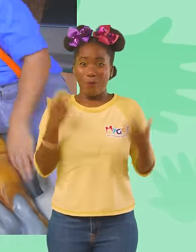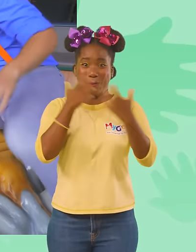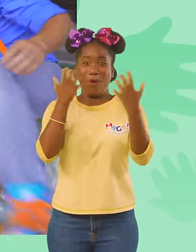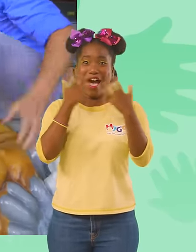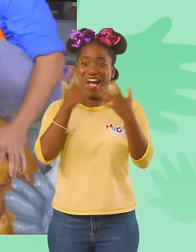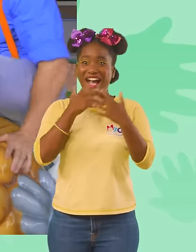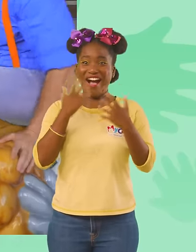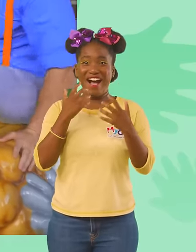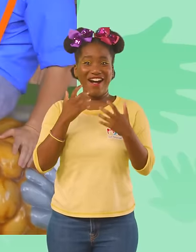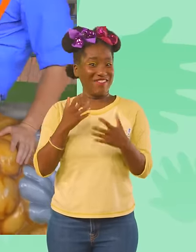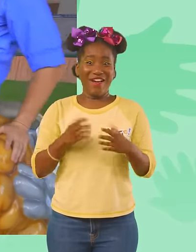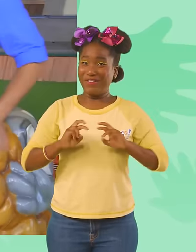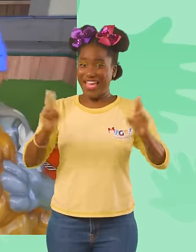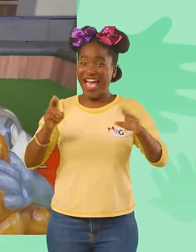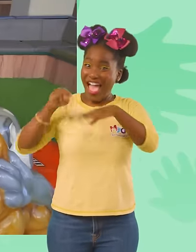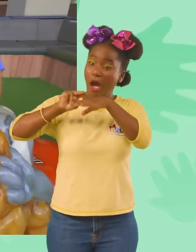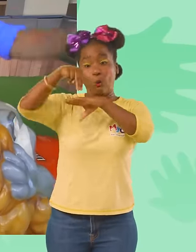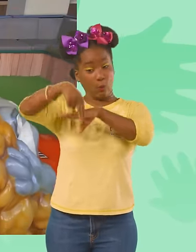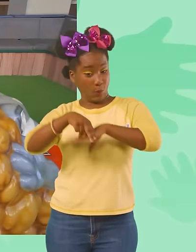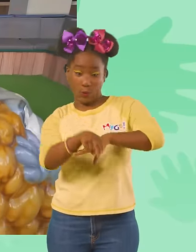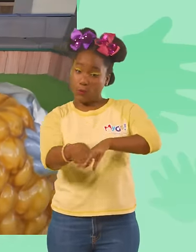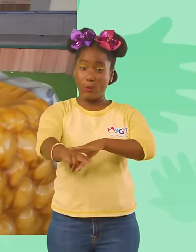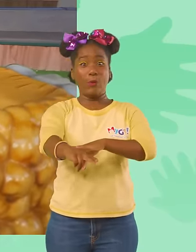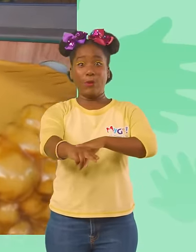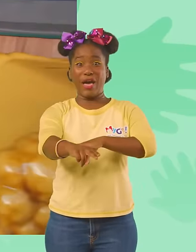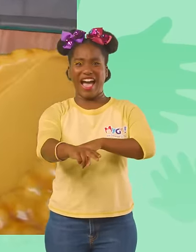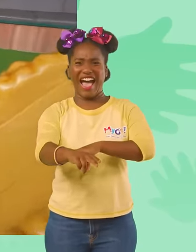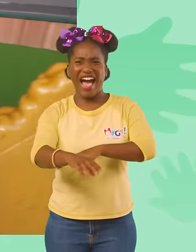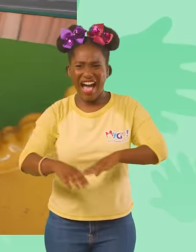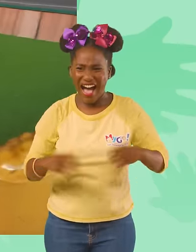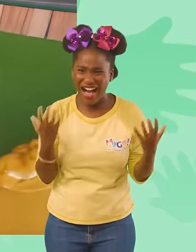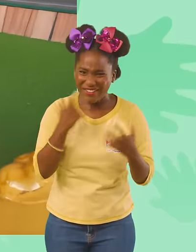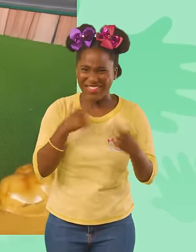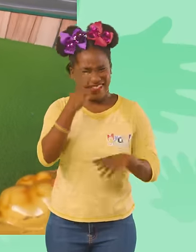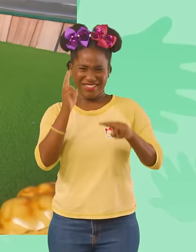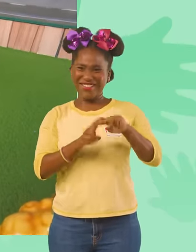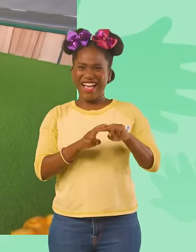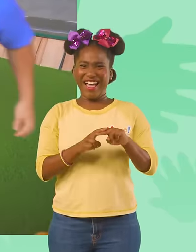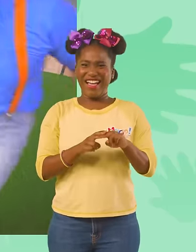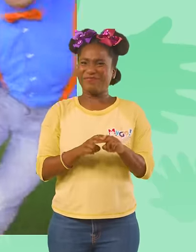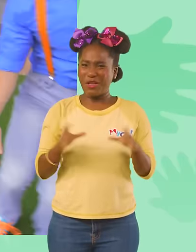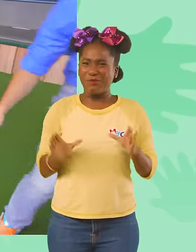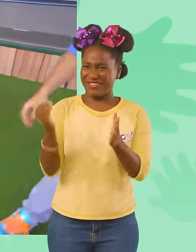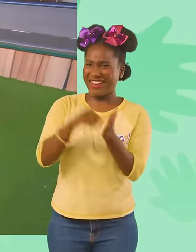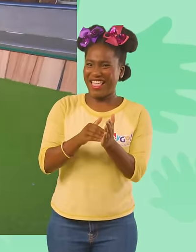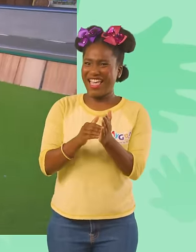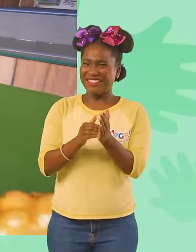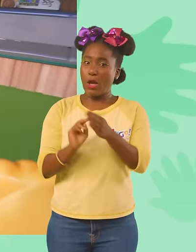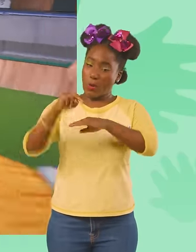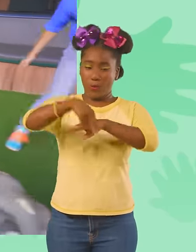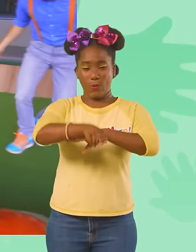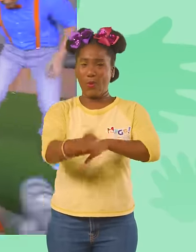Whoa, all right, here we go. Whoa, whoa, that was fun. I want to do it again.